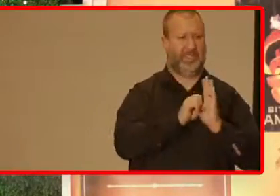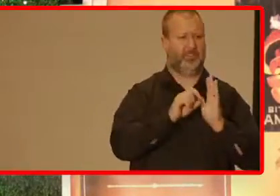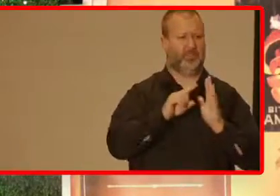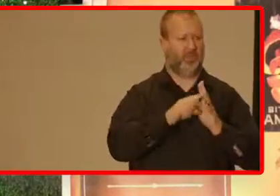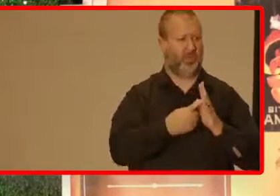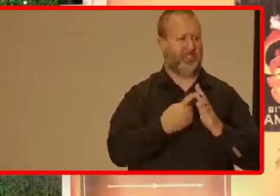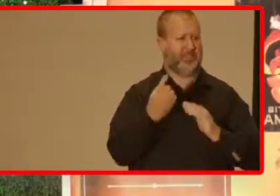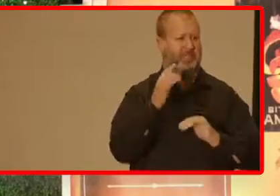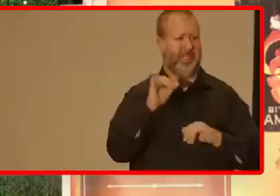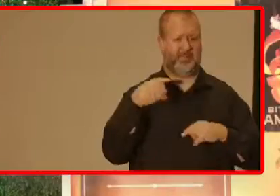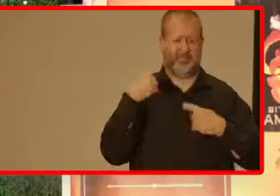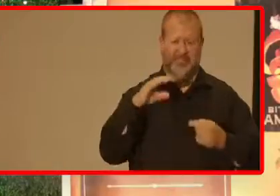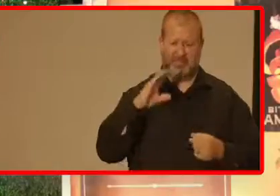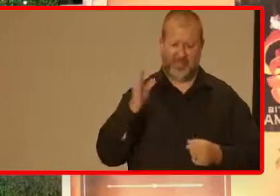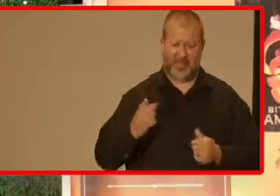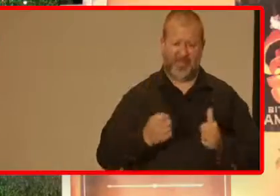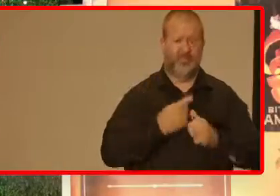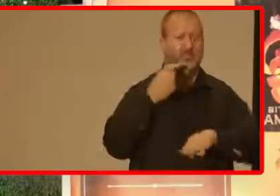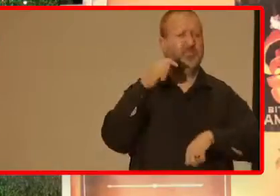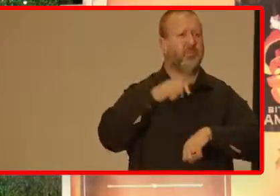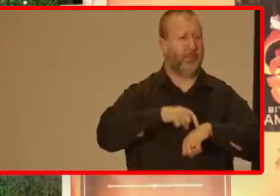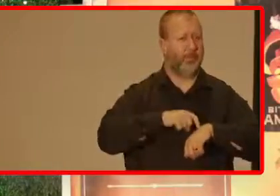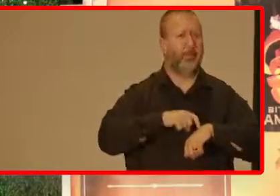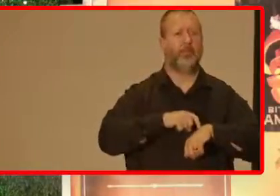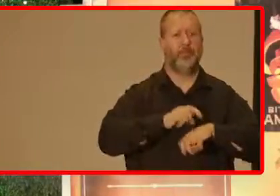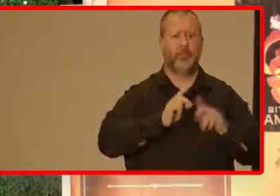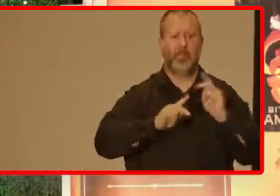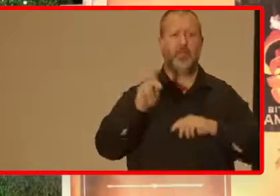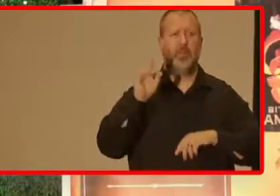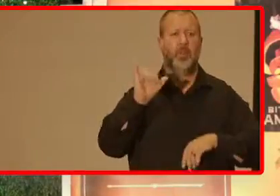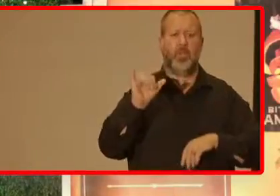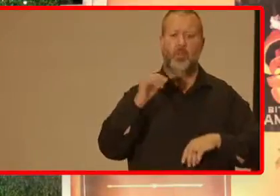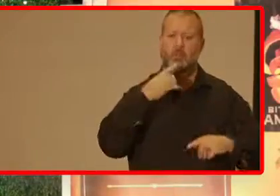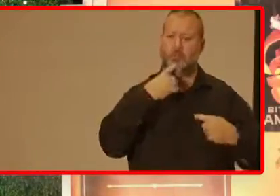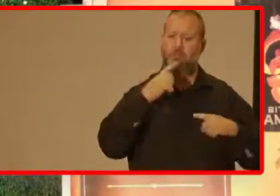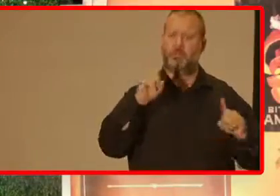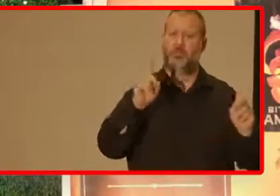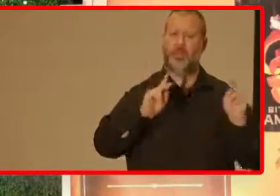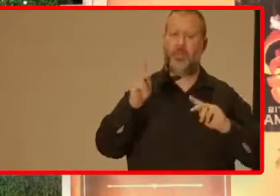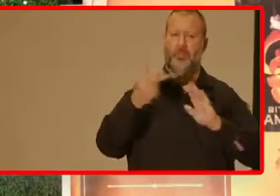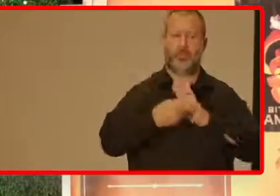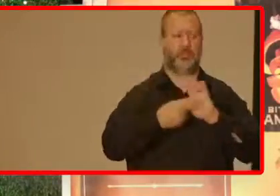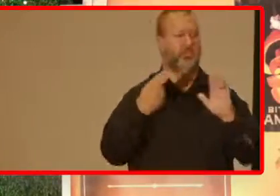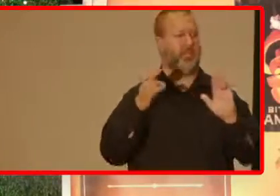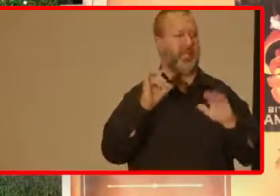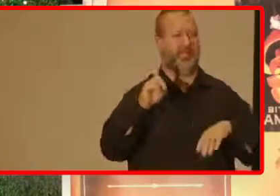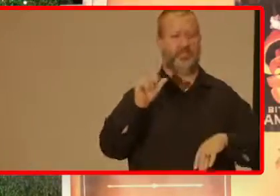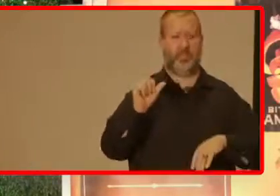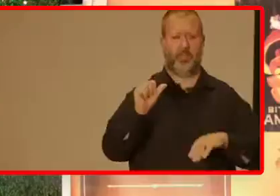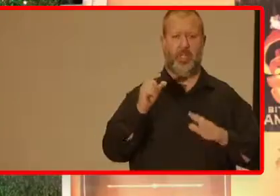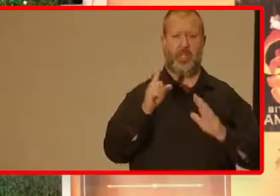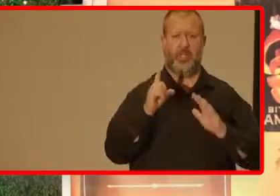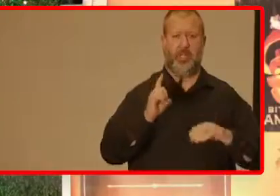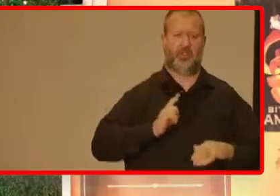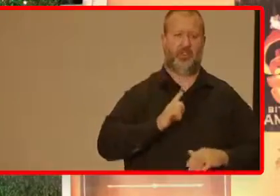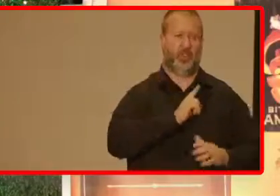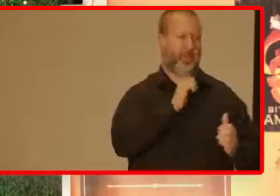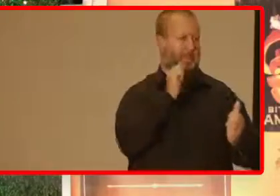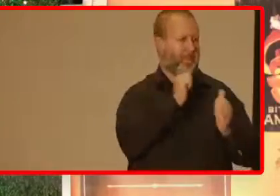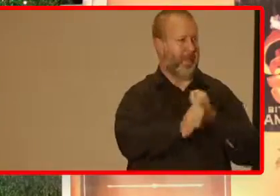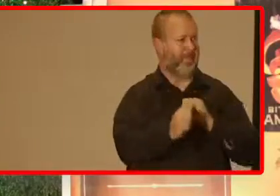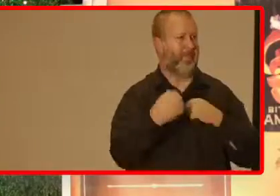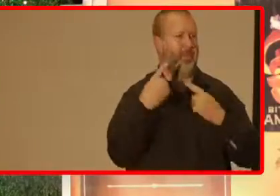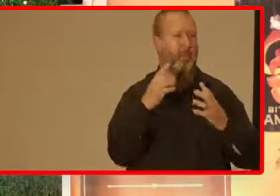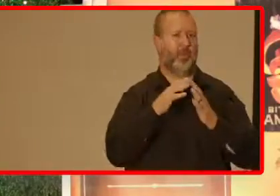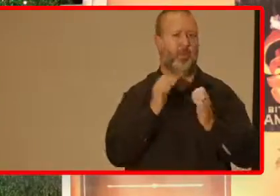something that has never existed, that many people have called the most significant disability legislation to pass since the Americans